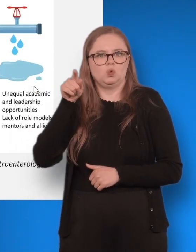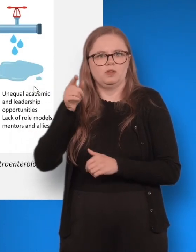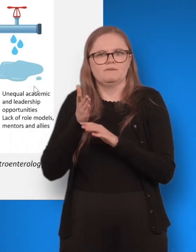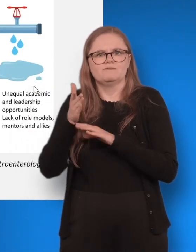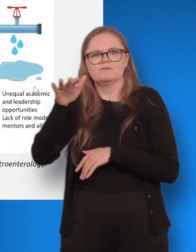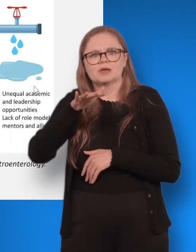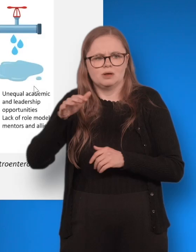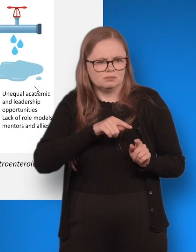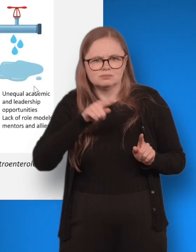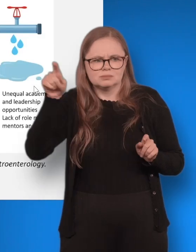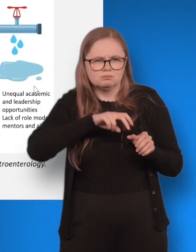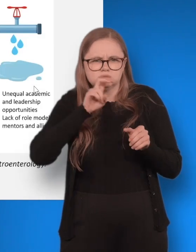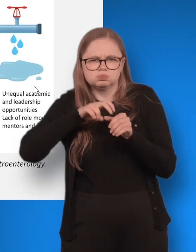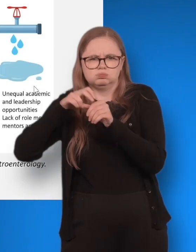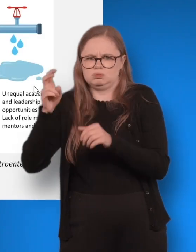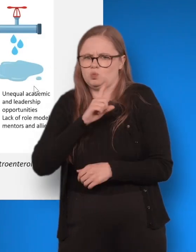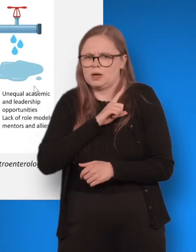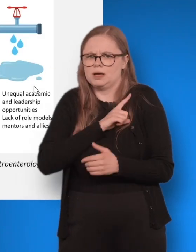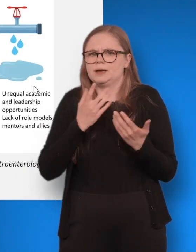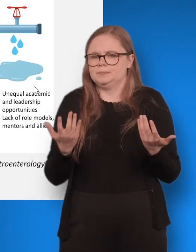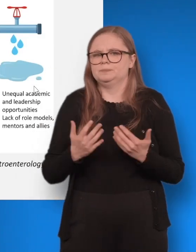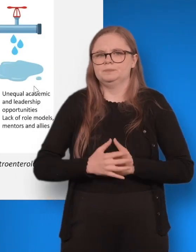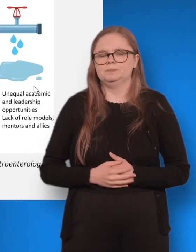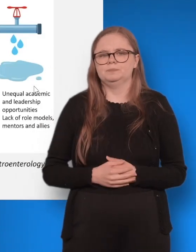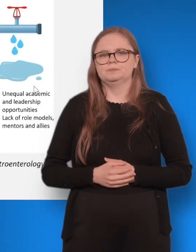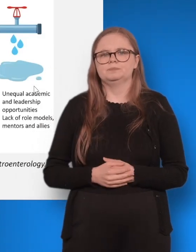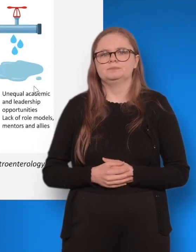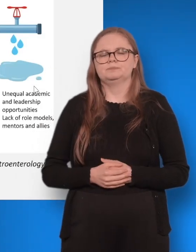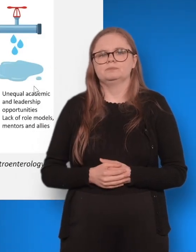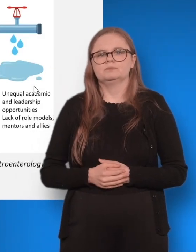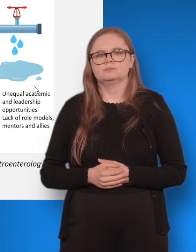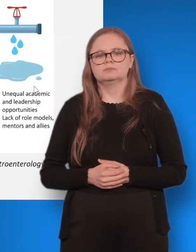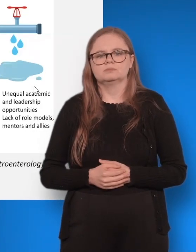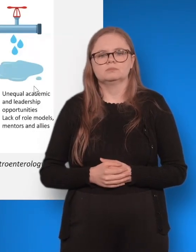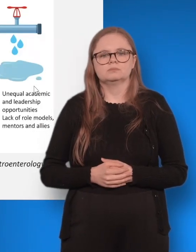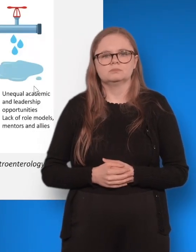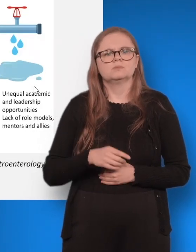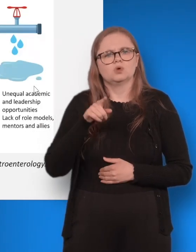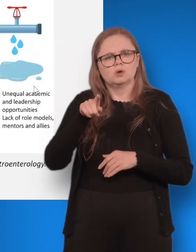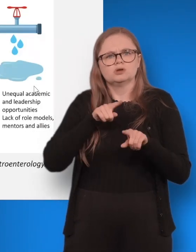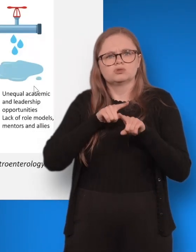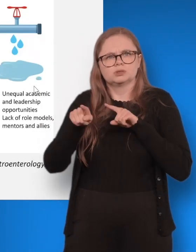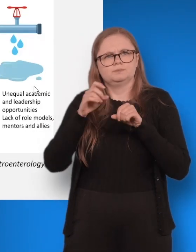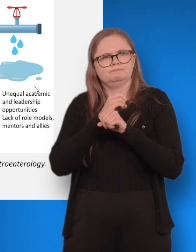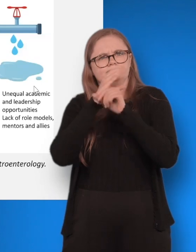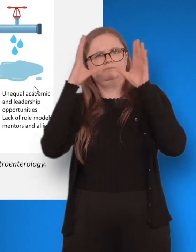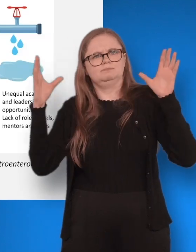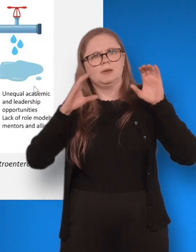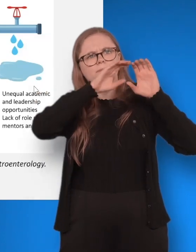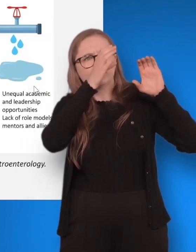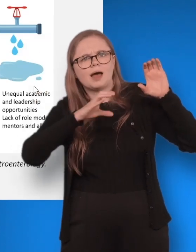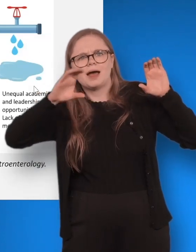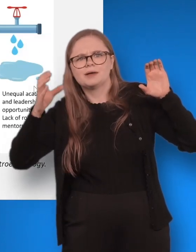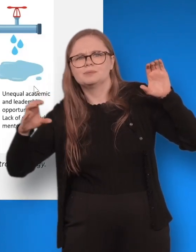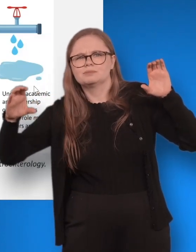field. The literature that draws on this approach attempts to map the pipeline